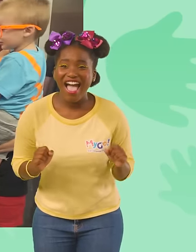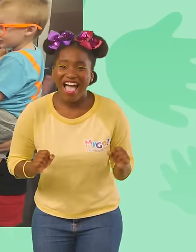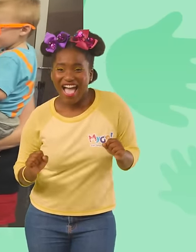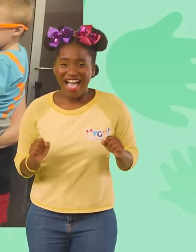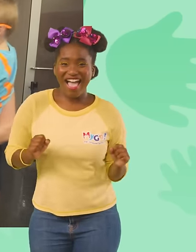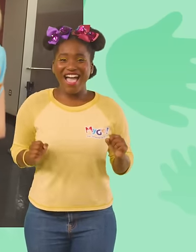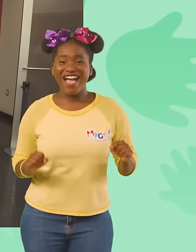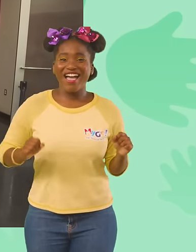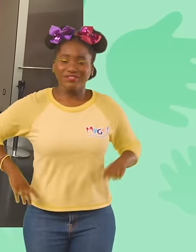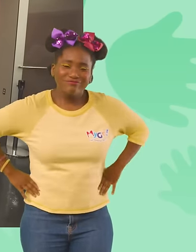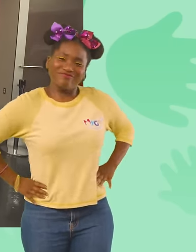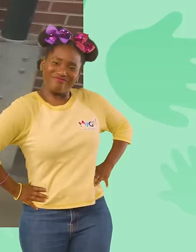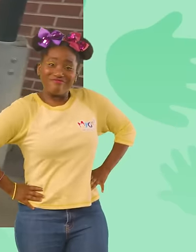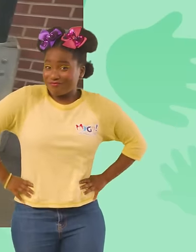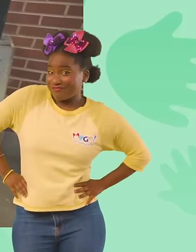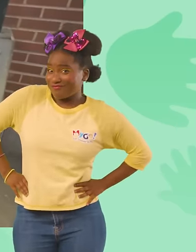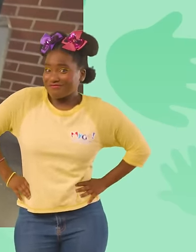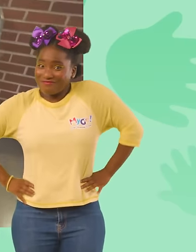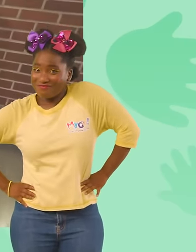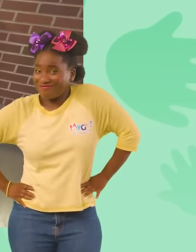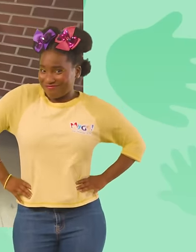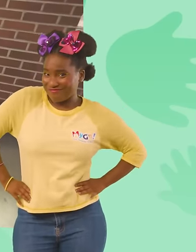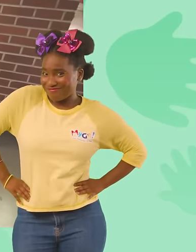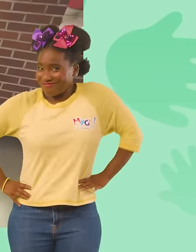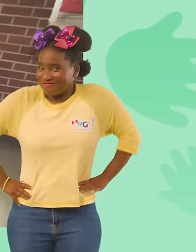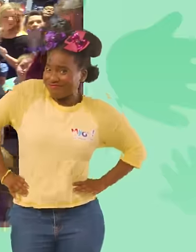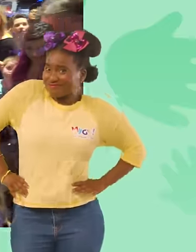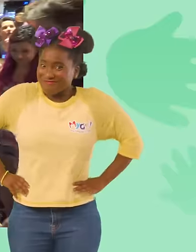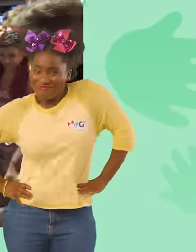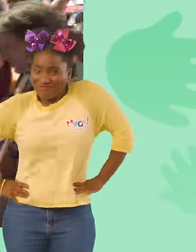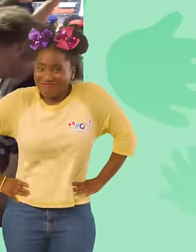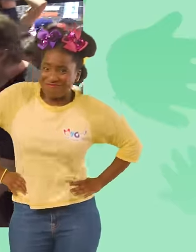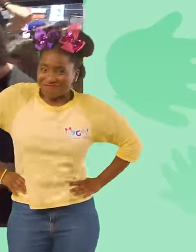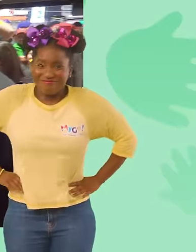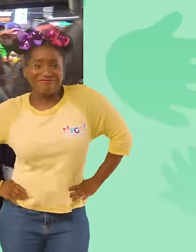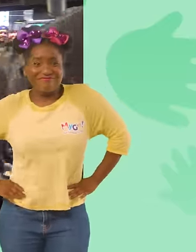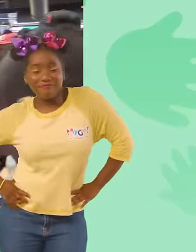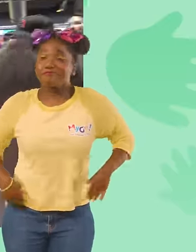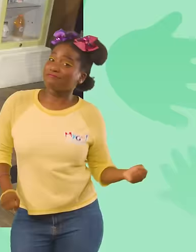Strike! Did I do a strike? He struck you out of there! Woohoo!